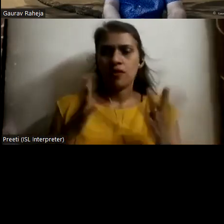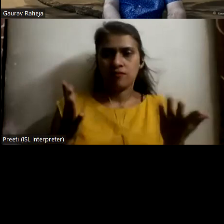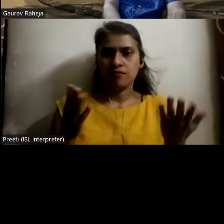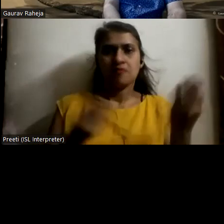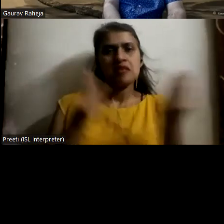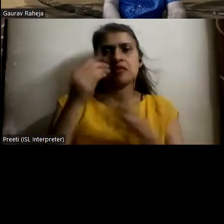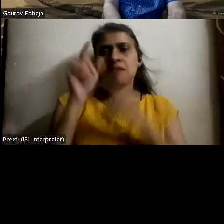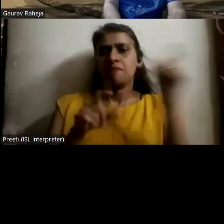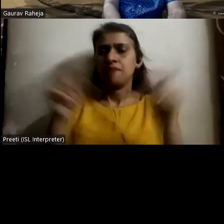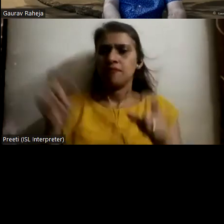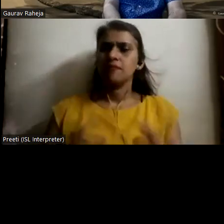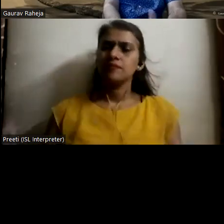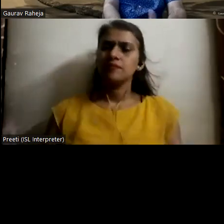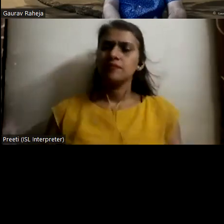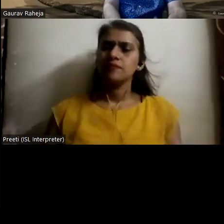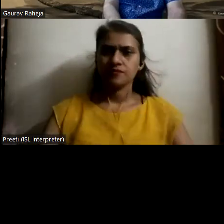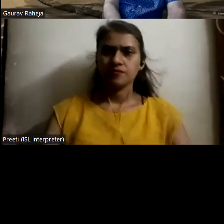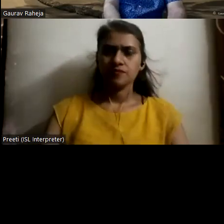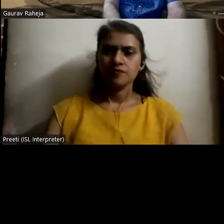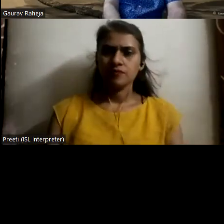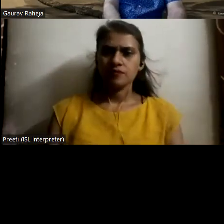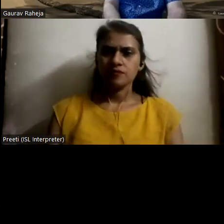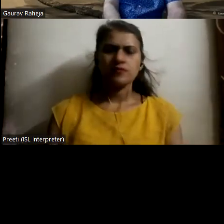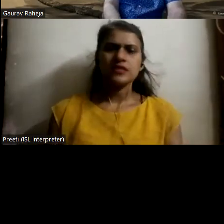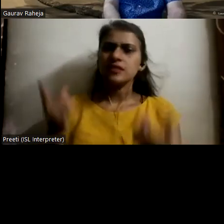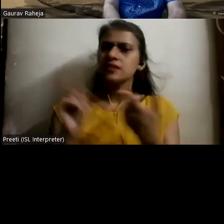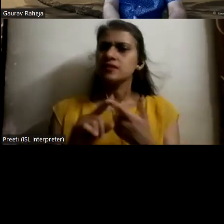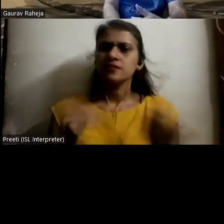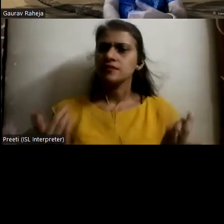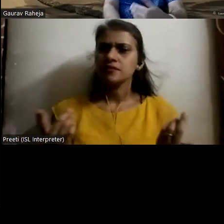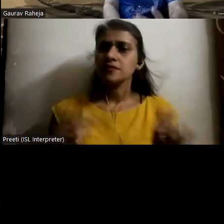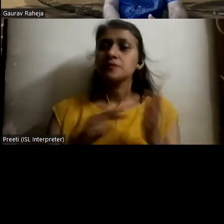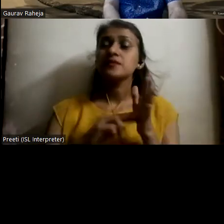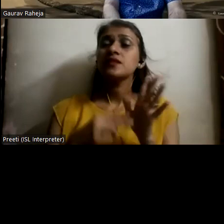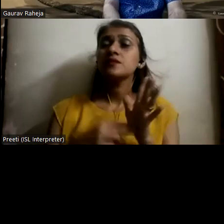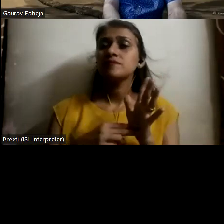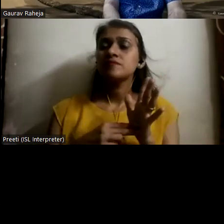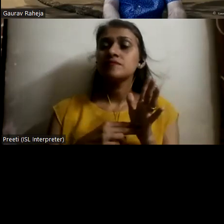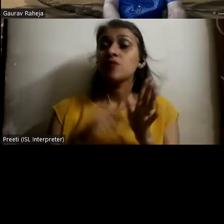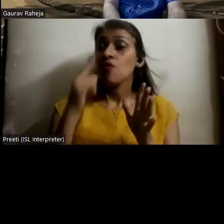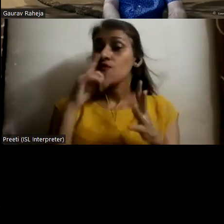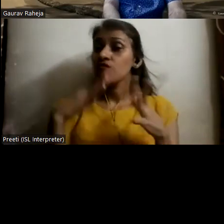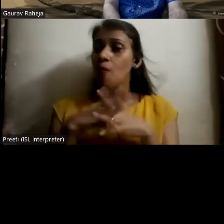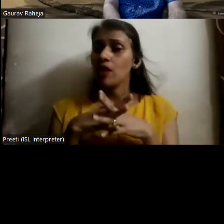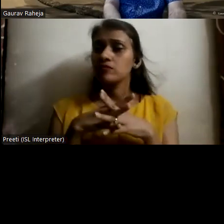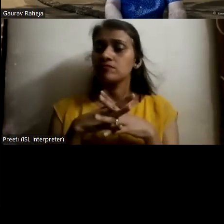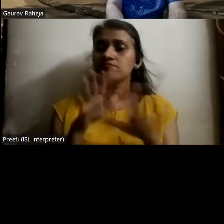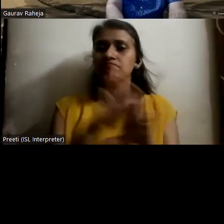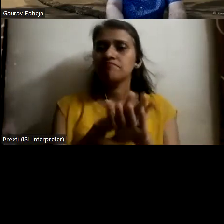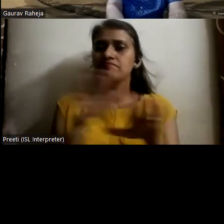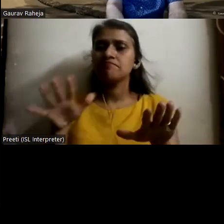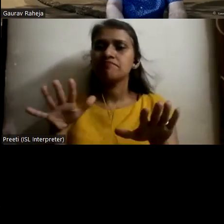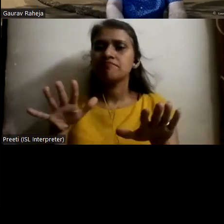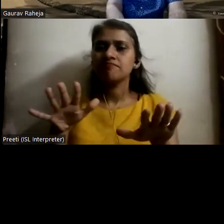India. Now, why does it happen? So it means is they are excluded. Why?